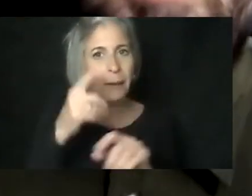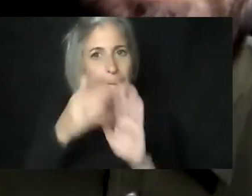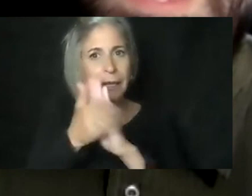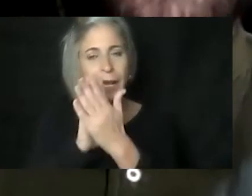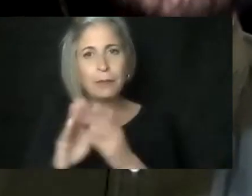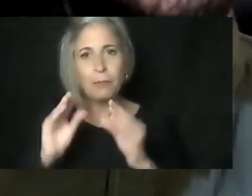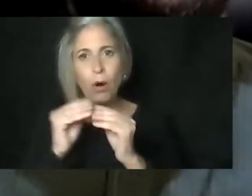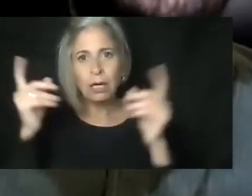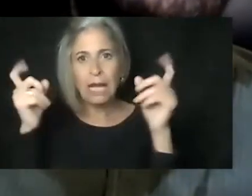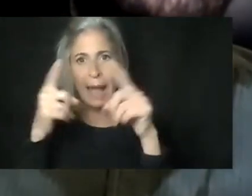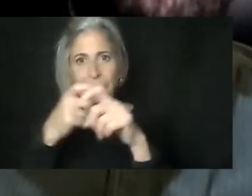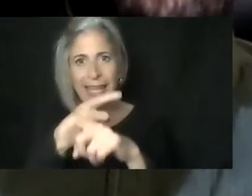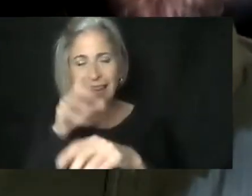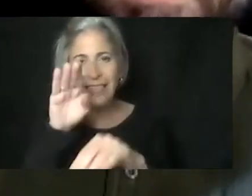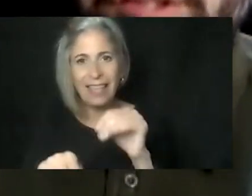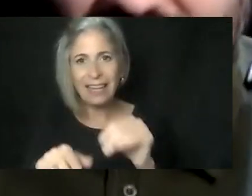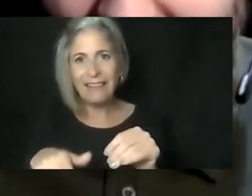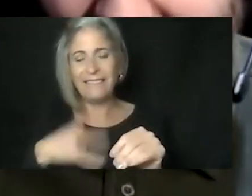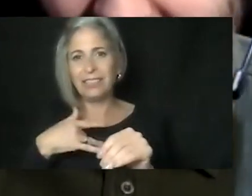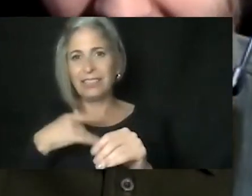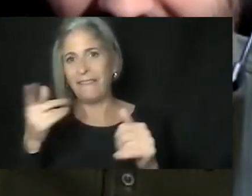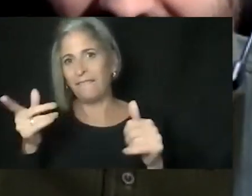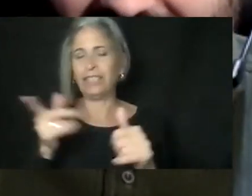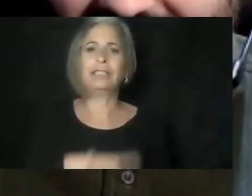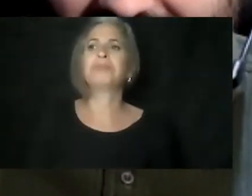more complicated than it seems at first blush.